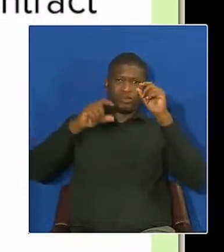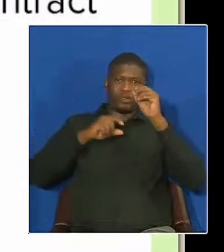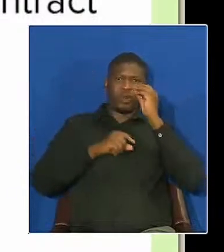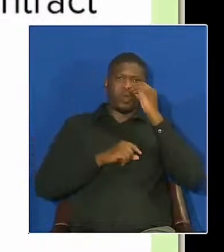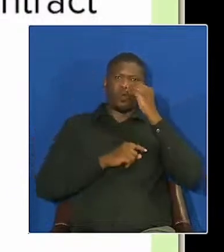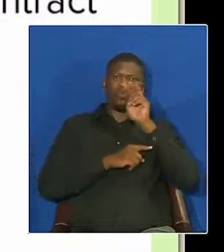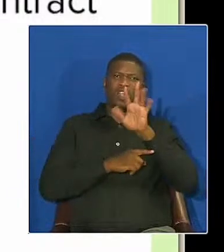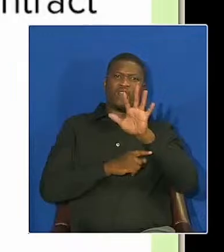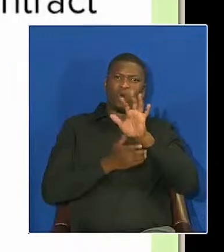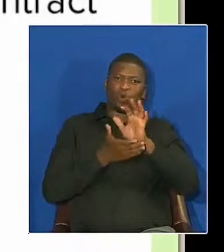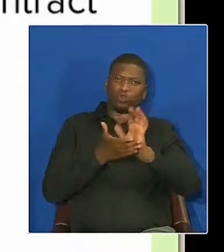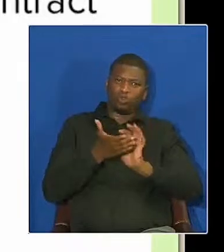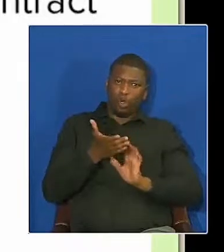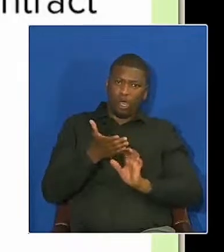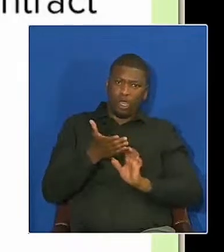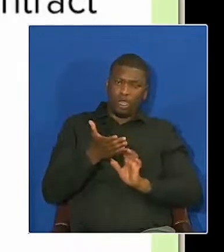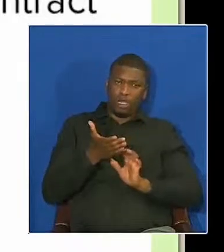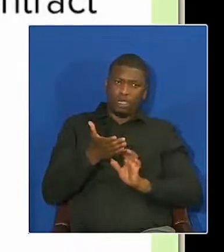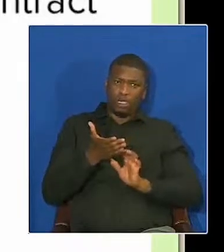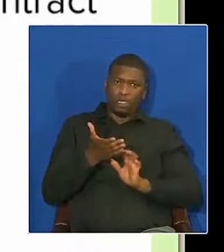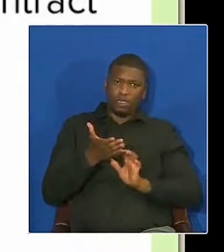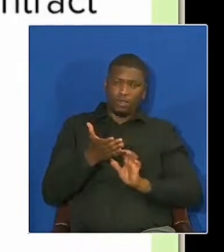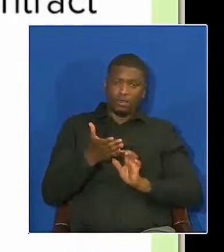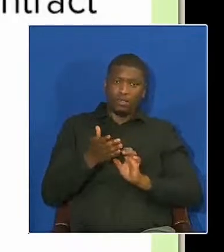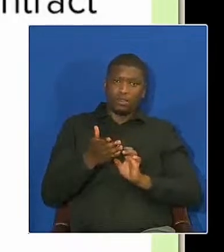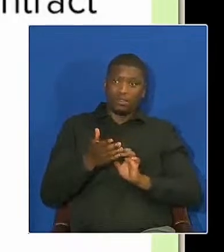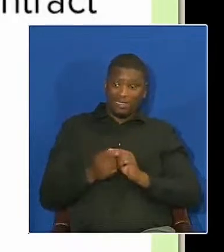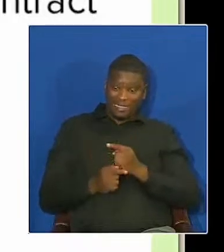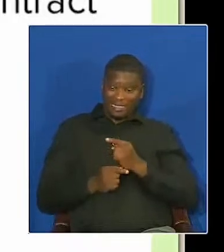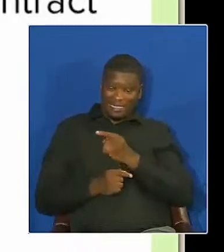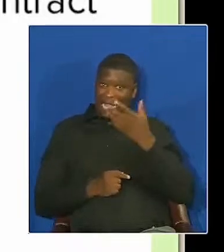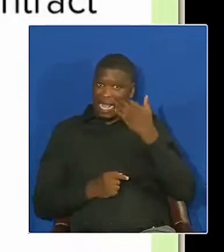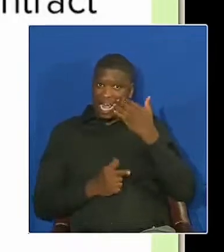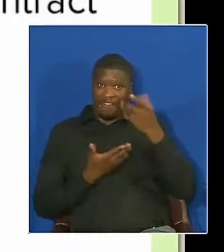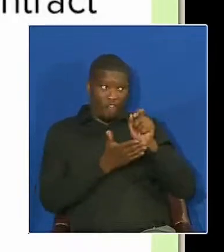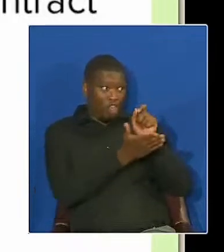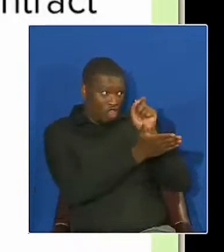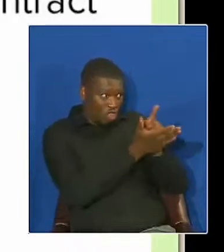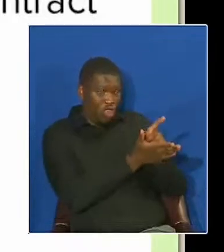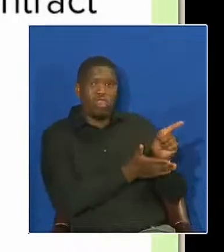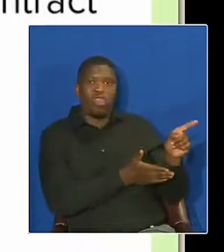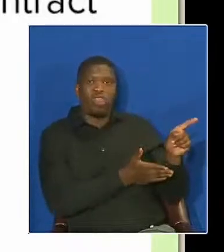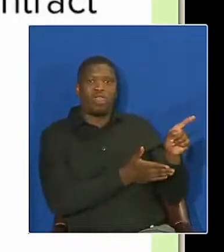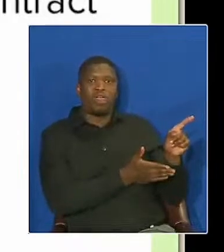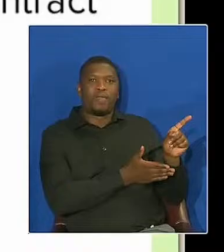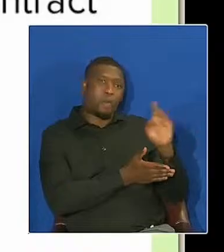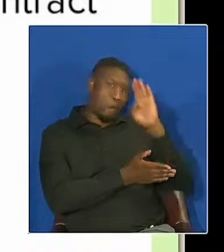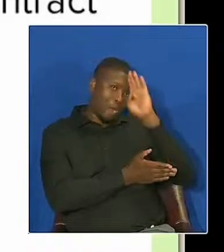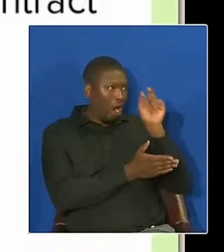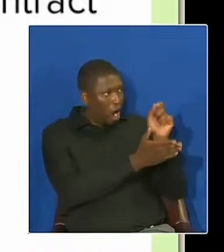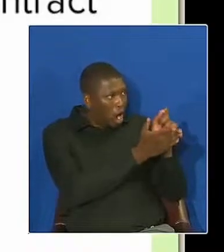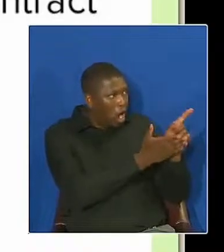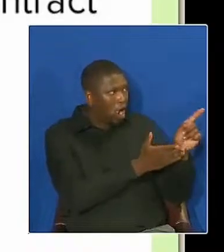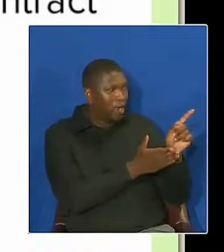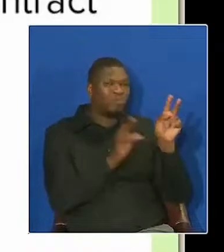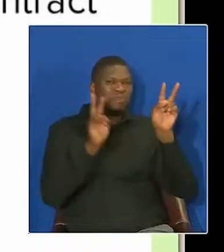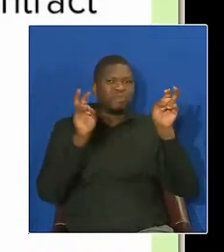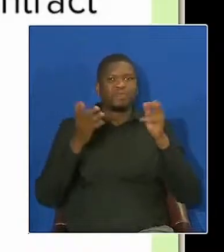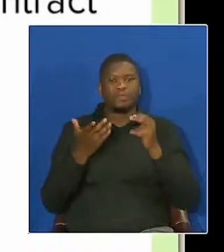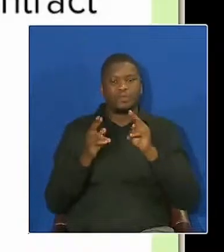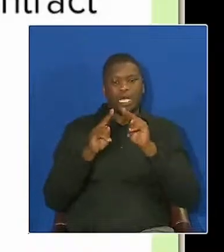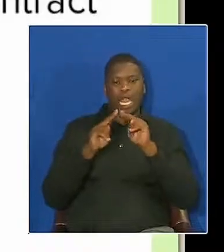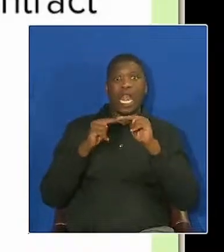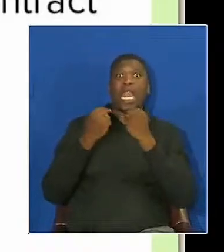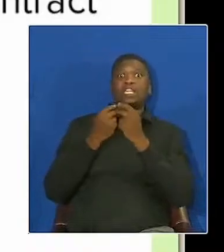News 24 story that Mr. Matlala is sending to Mr. Brown Mukhosi. The National Commissioner